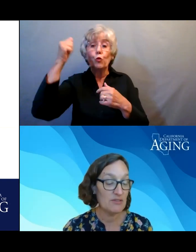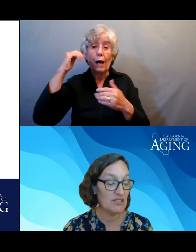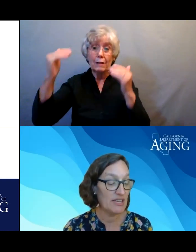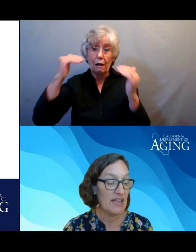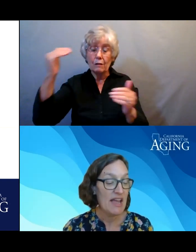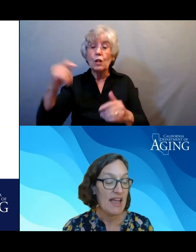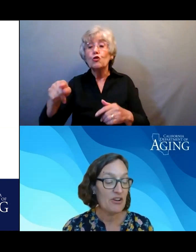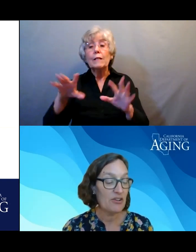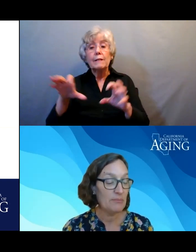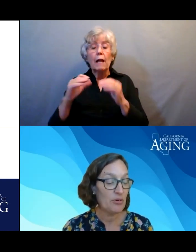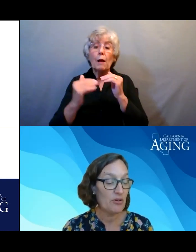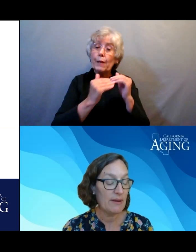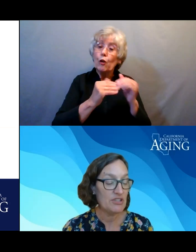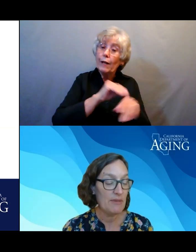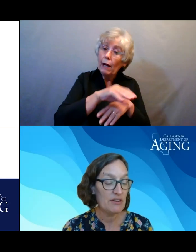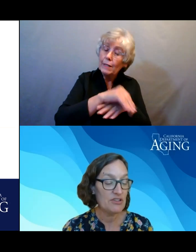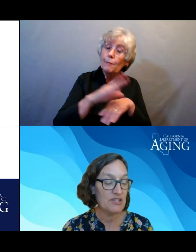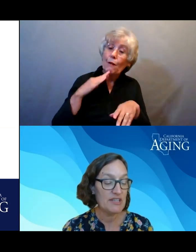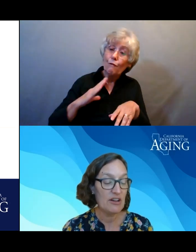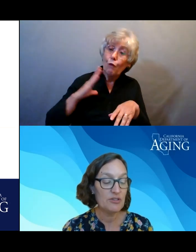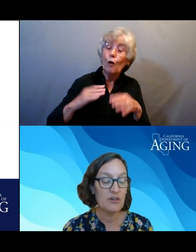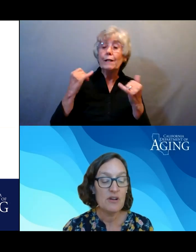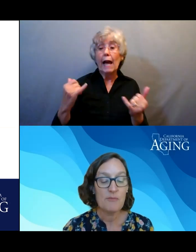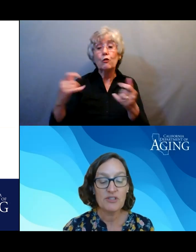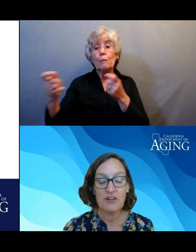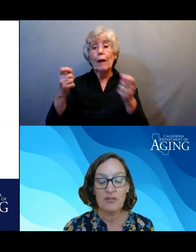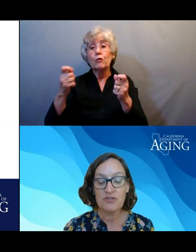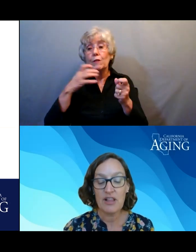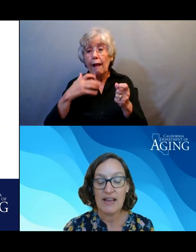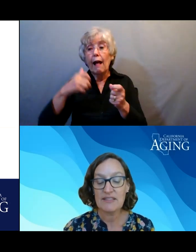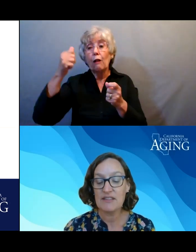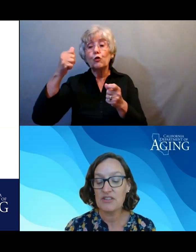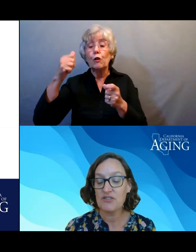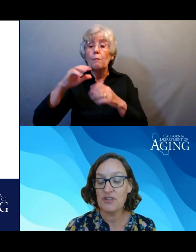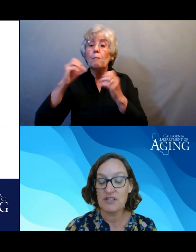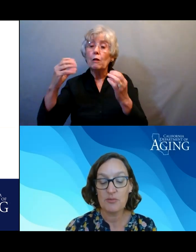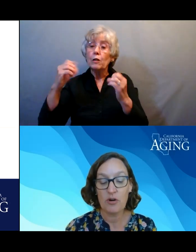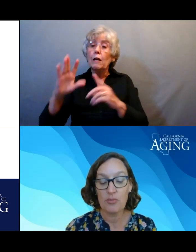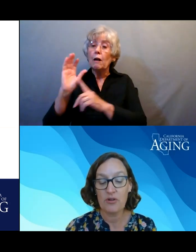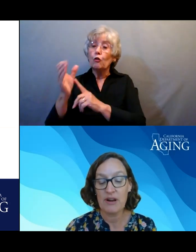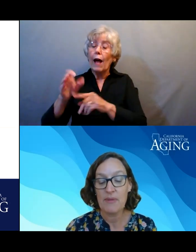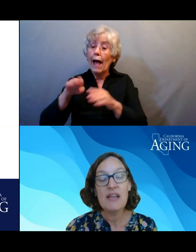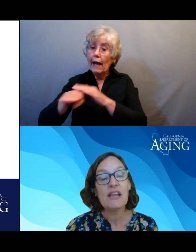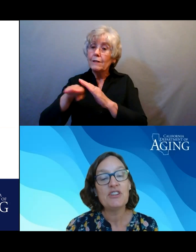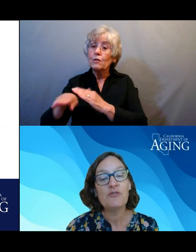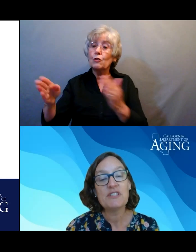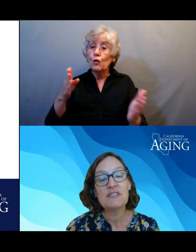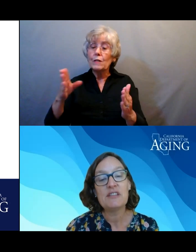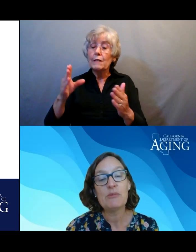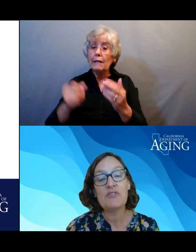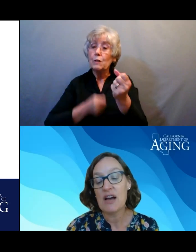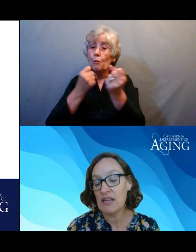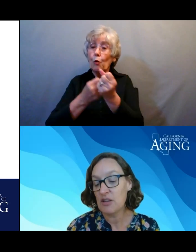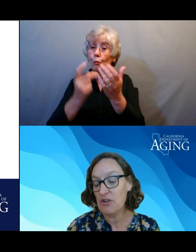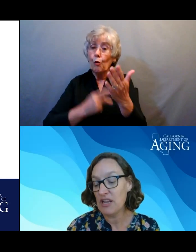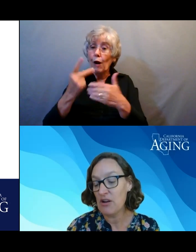peer counseling, and the current program she manages is Elder Multicultural Access Service and Support Program, and she oversees a